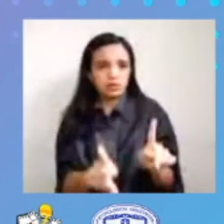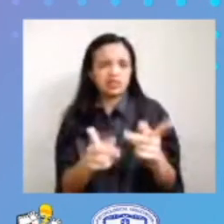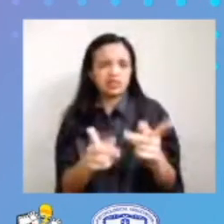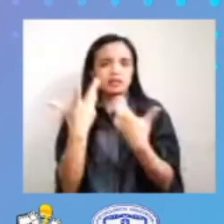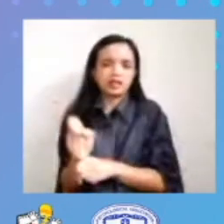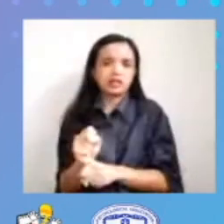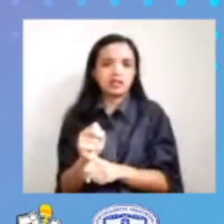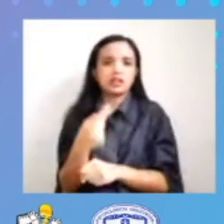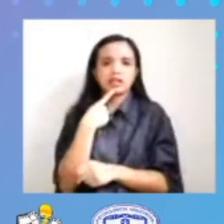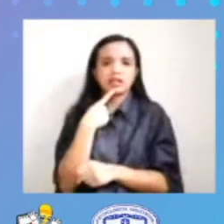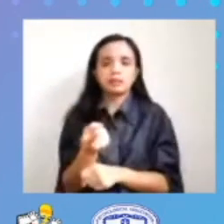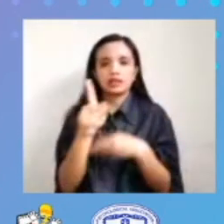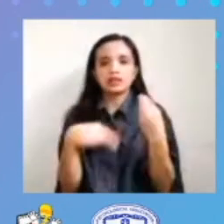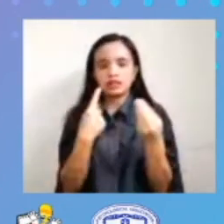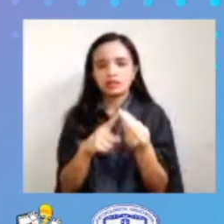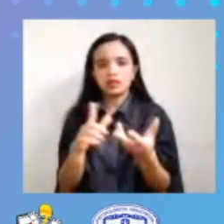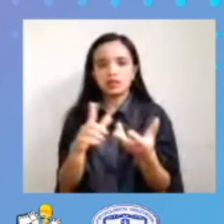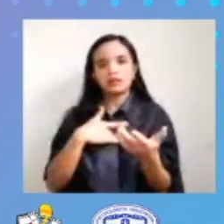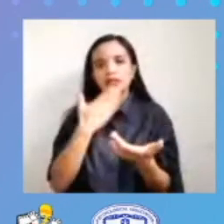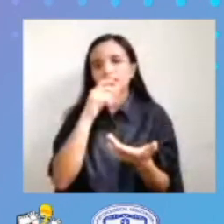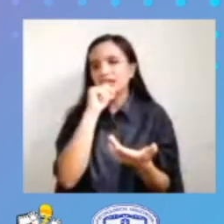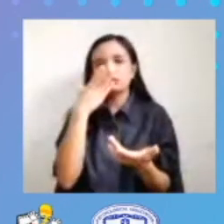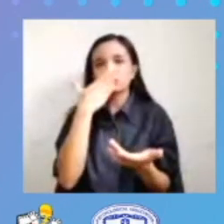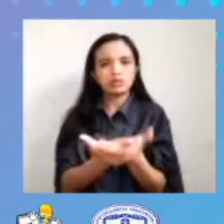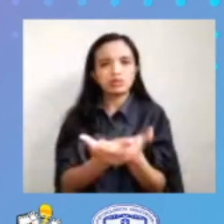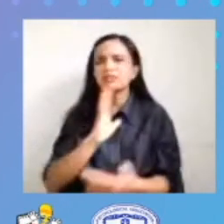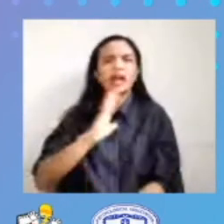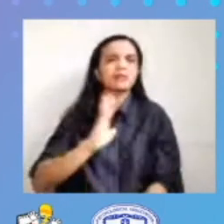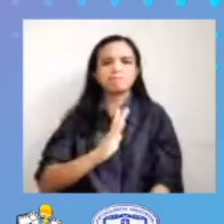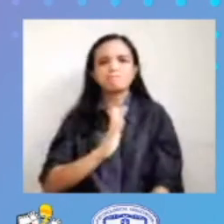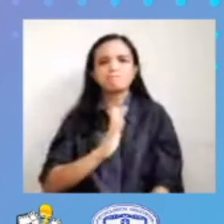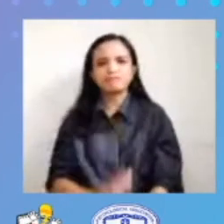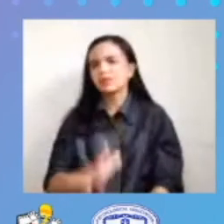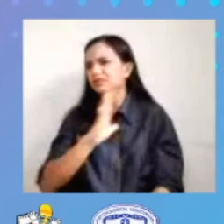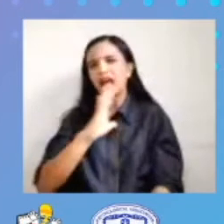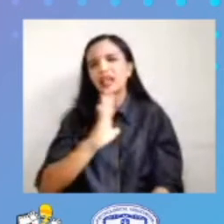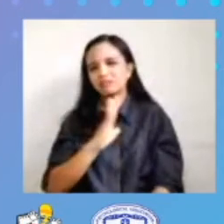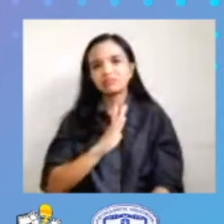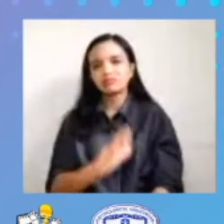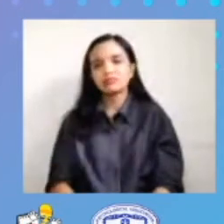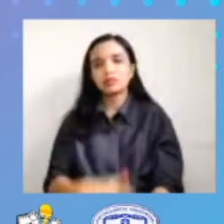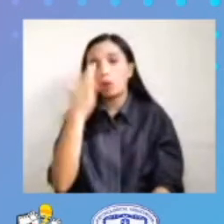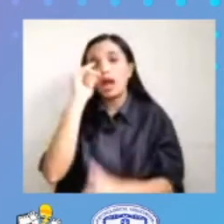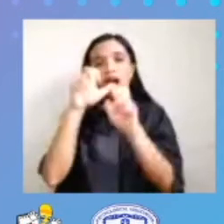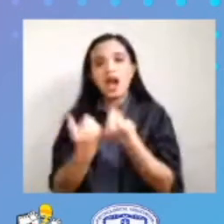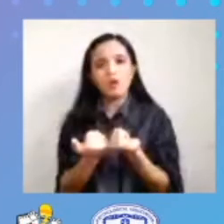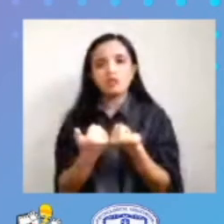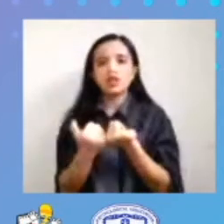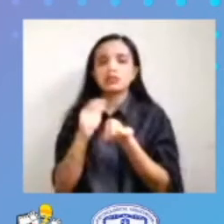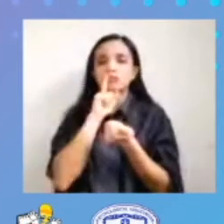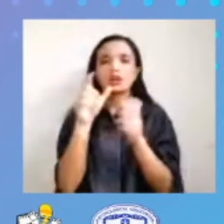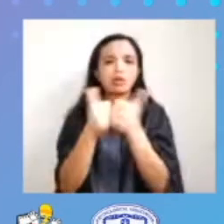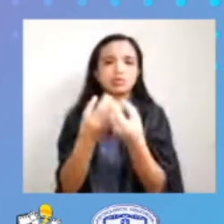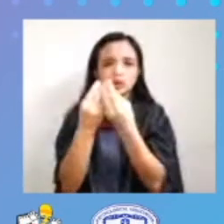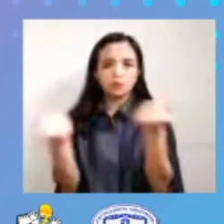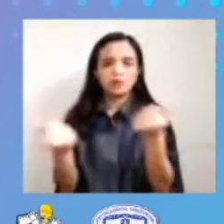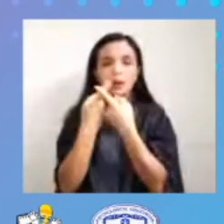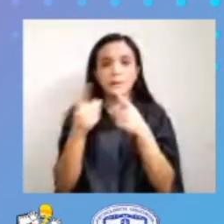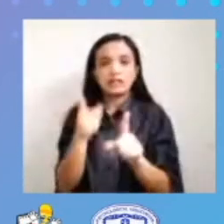it's not just about the body, no? Remember, neuroplasticity, you can rewire your brain. So if you're suffering from